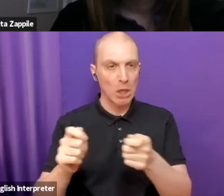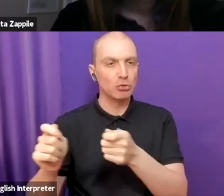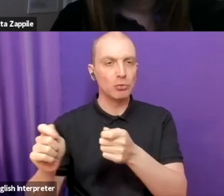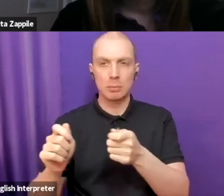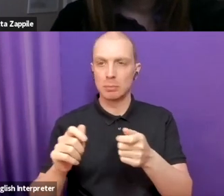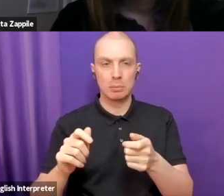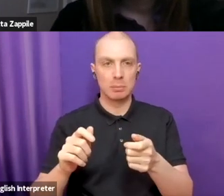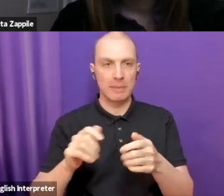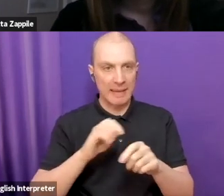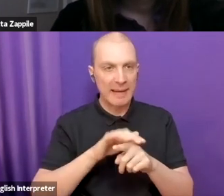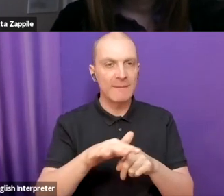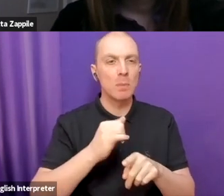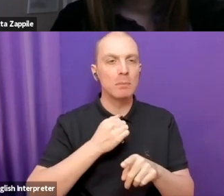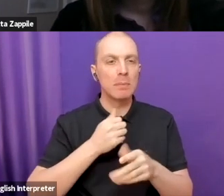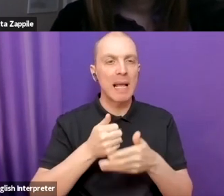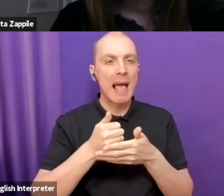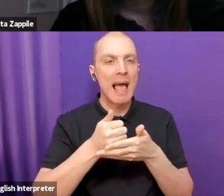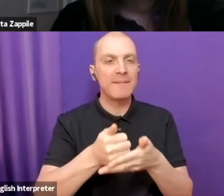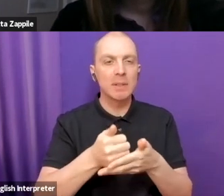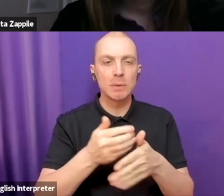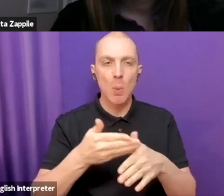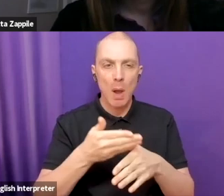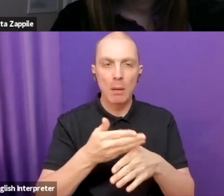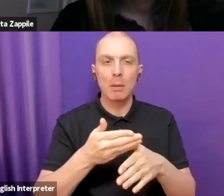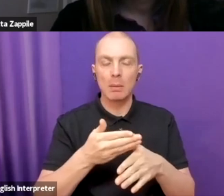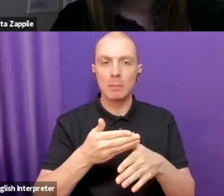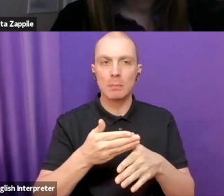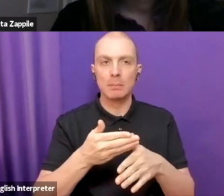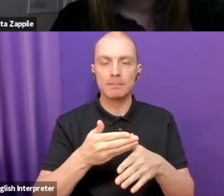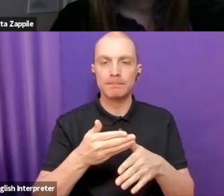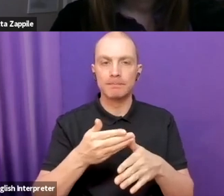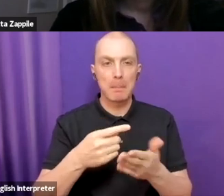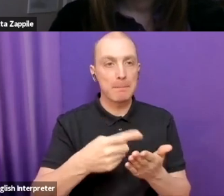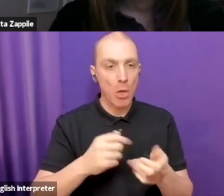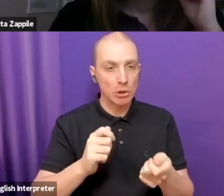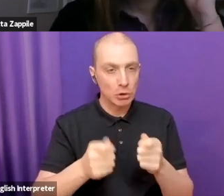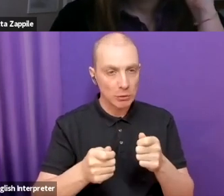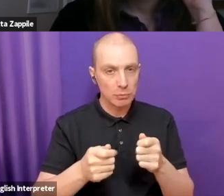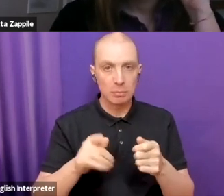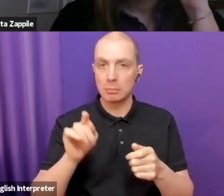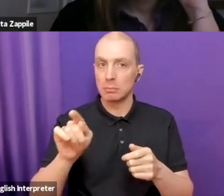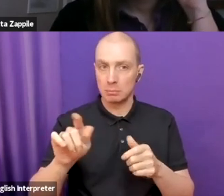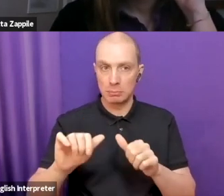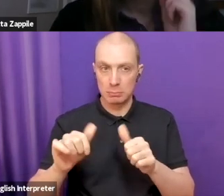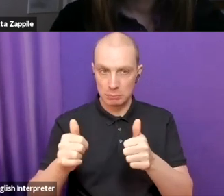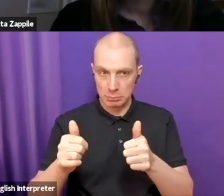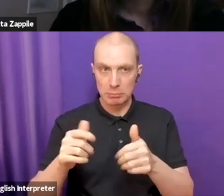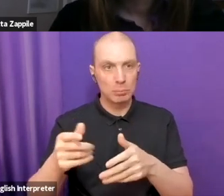that was really, really useful. And thanks also for talking through examples of when it's been really effective and it's worked. So thank you for